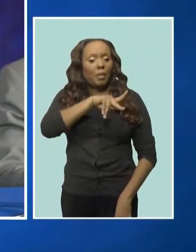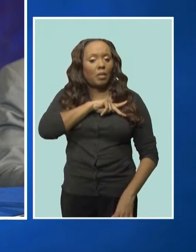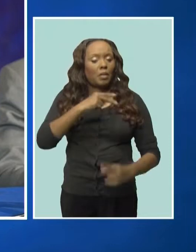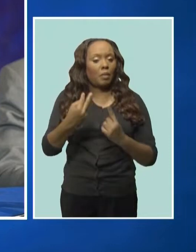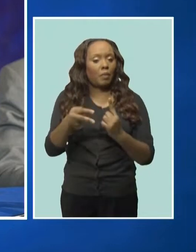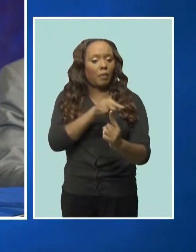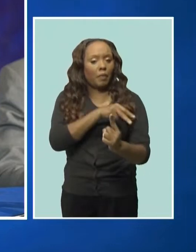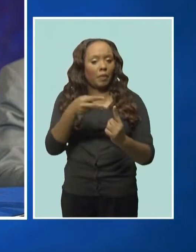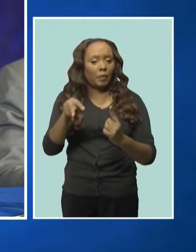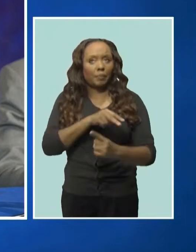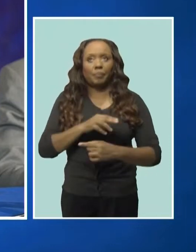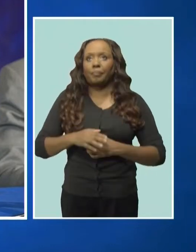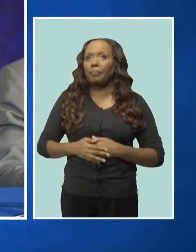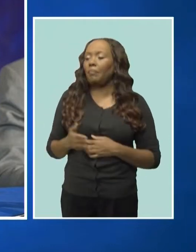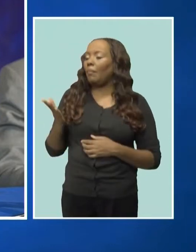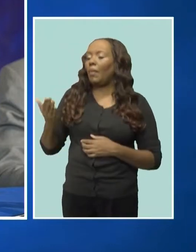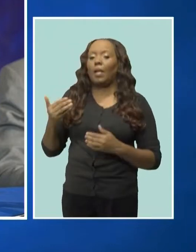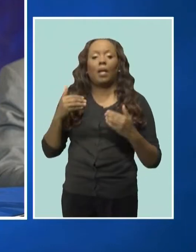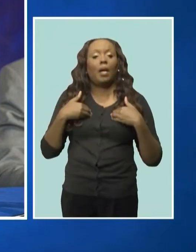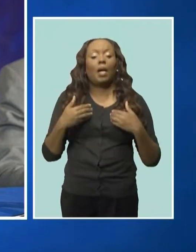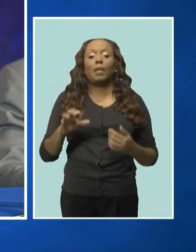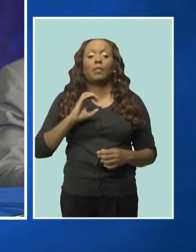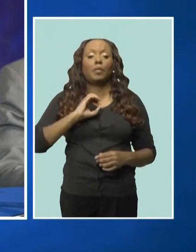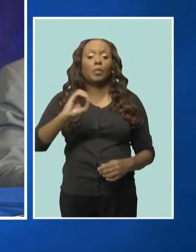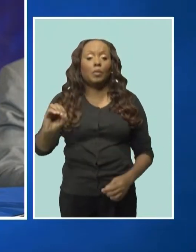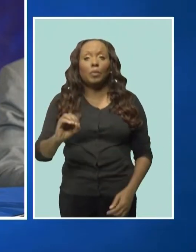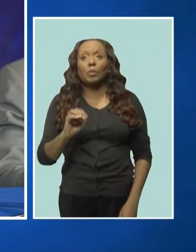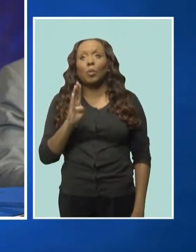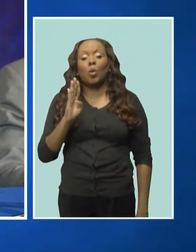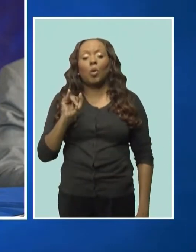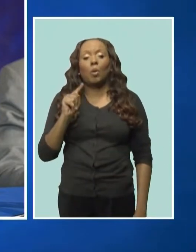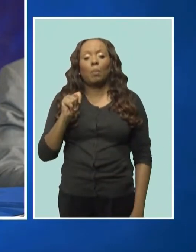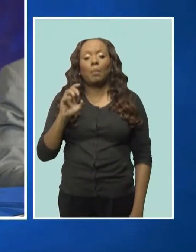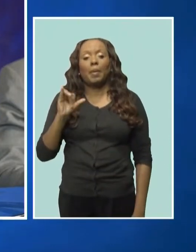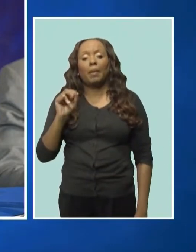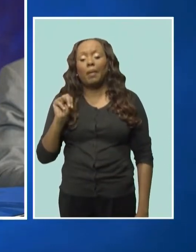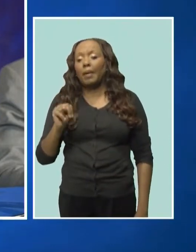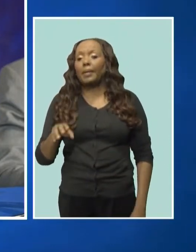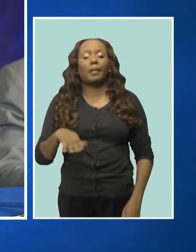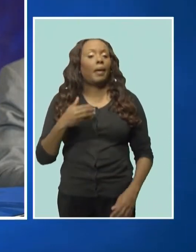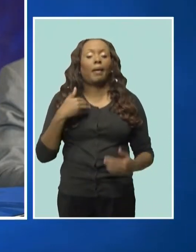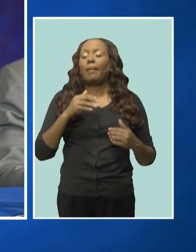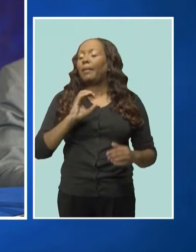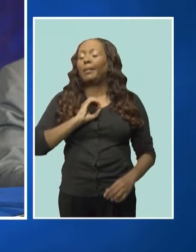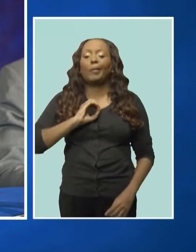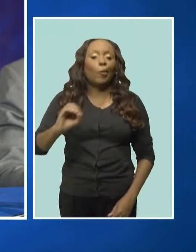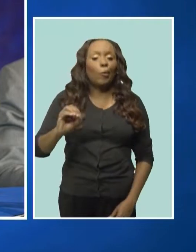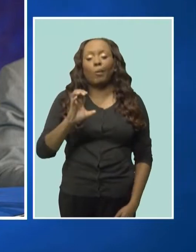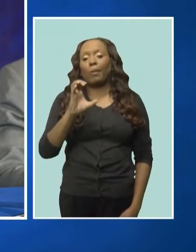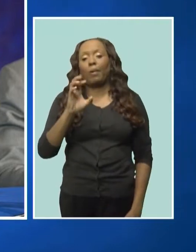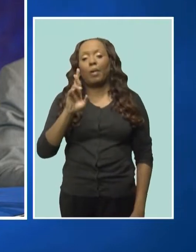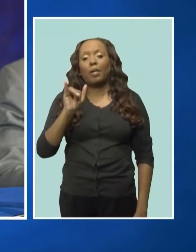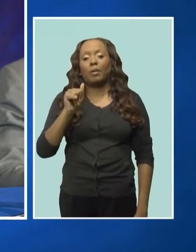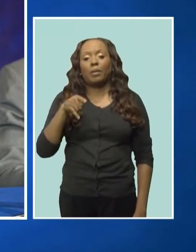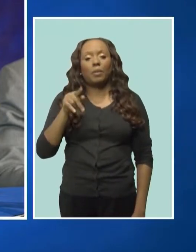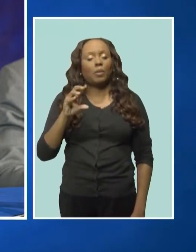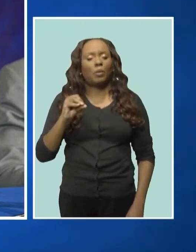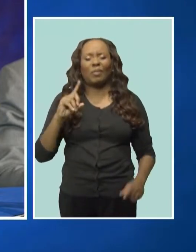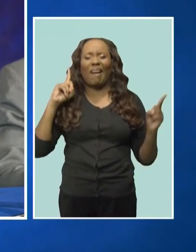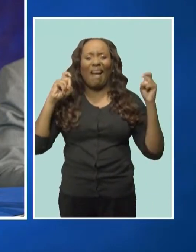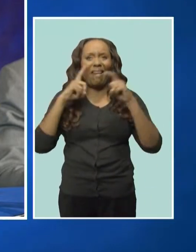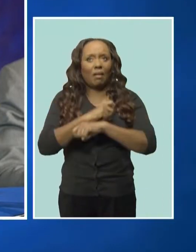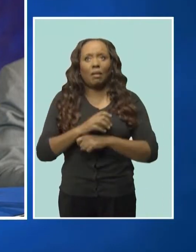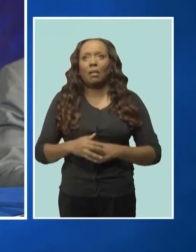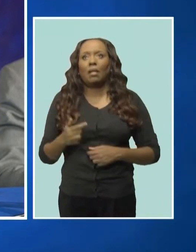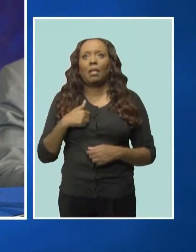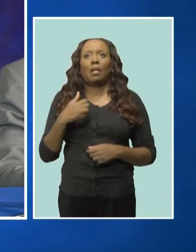I have 0 bitcoins and 0 cryptocurrency. Too complicated for me to understand. And when it's complicated, I stay away from it. Good old